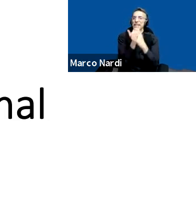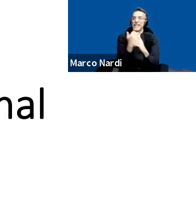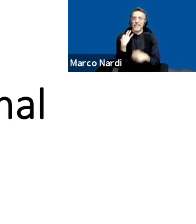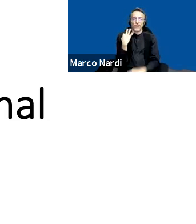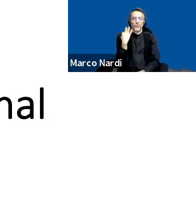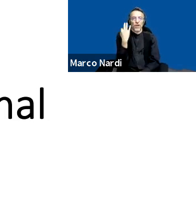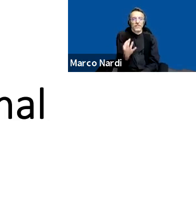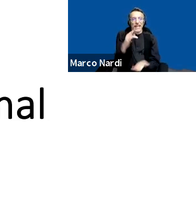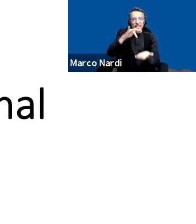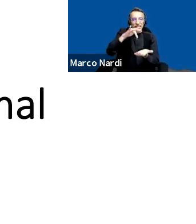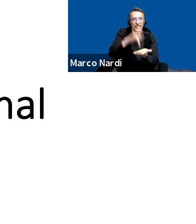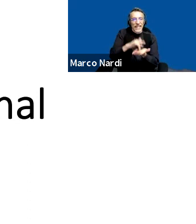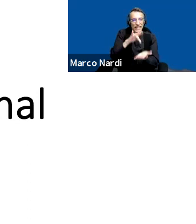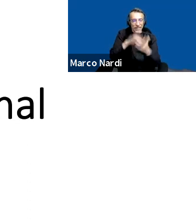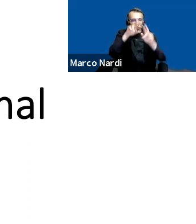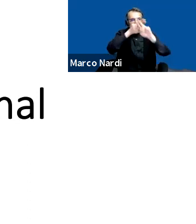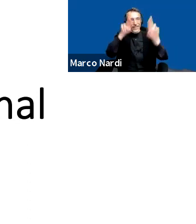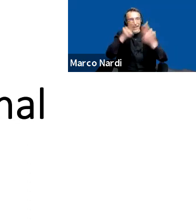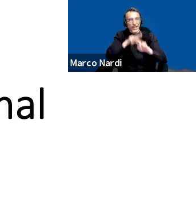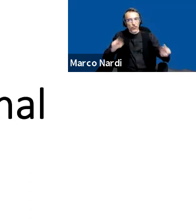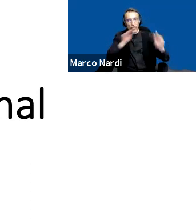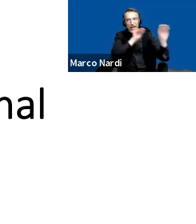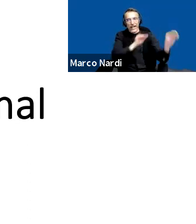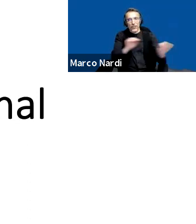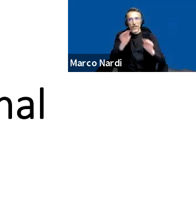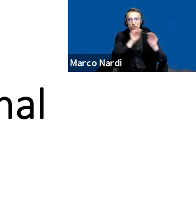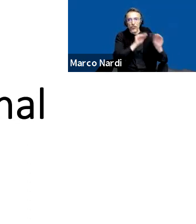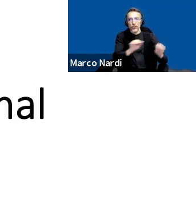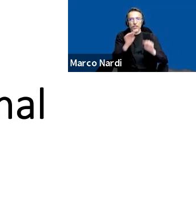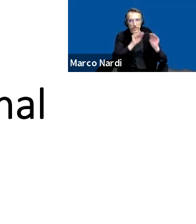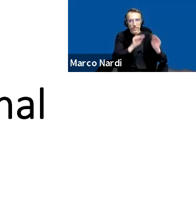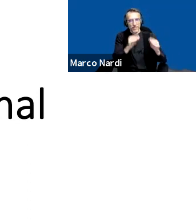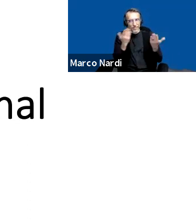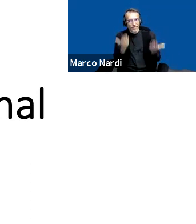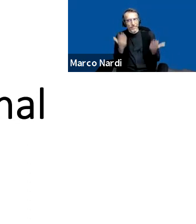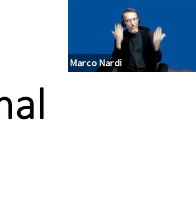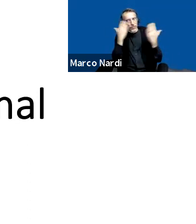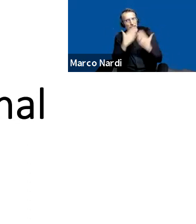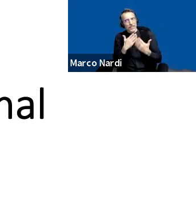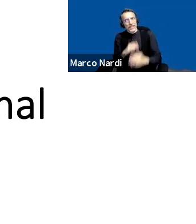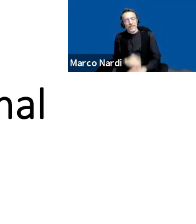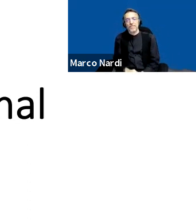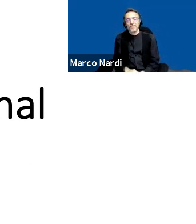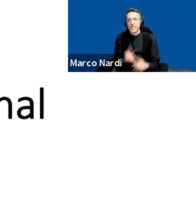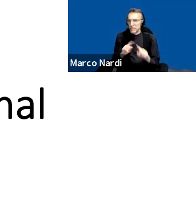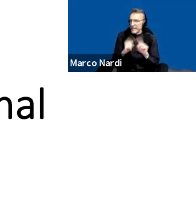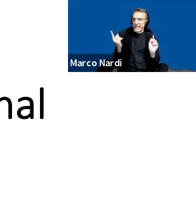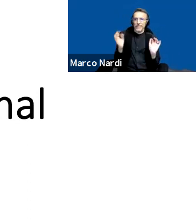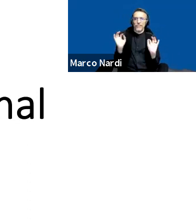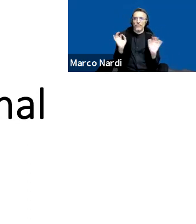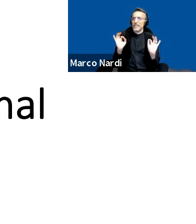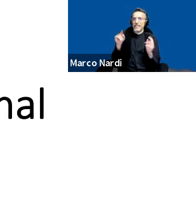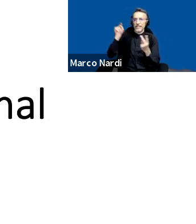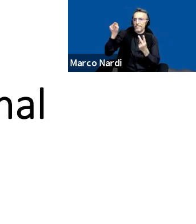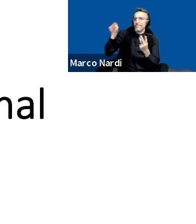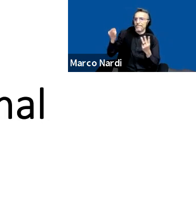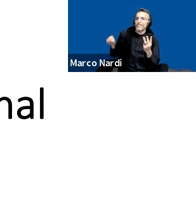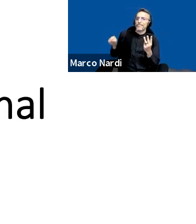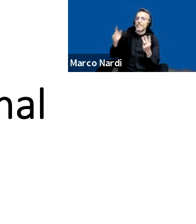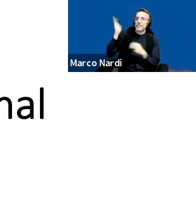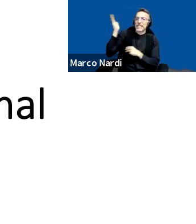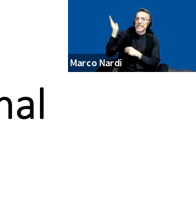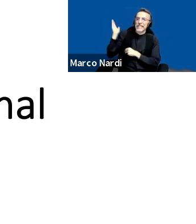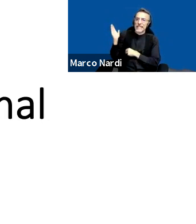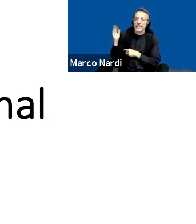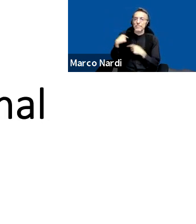the Centre for International Education this evening, and you know, not dissimilarly from the other speakers, I want to give a little